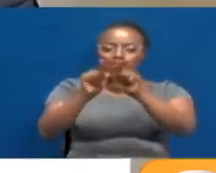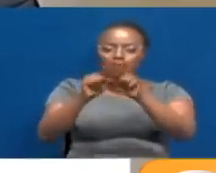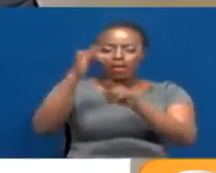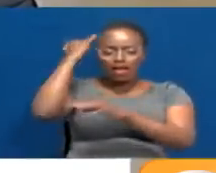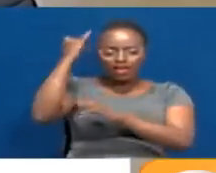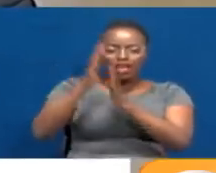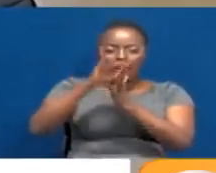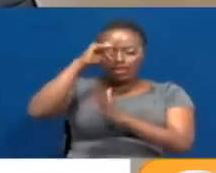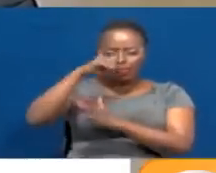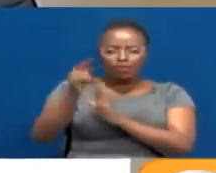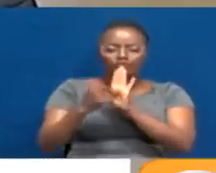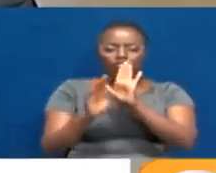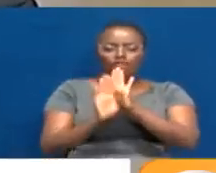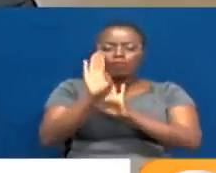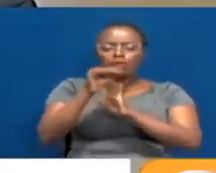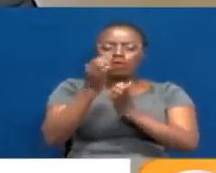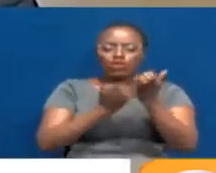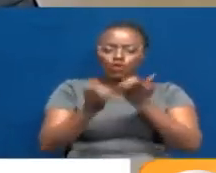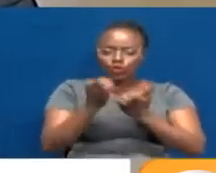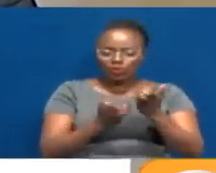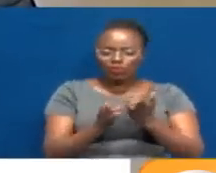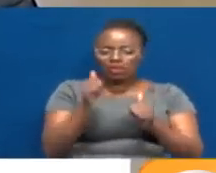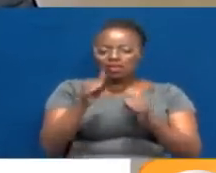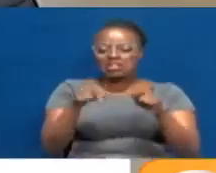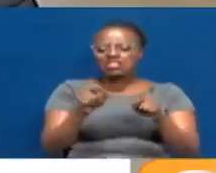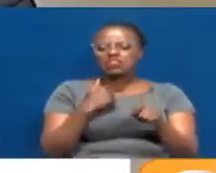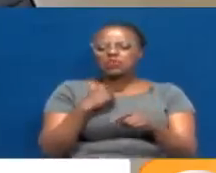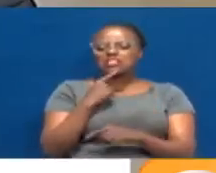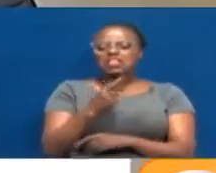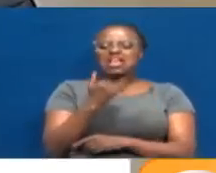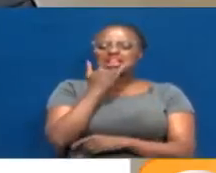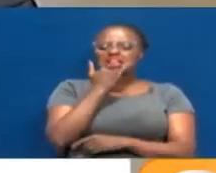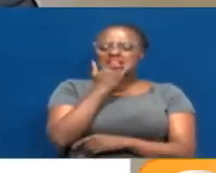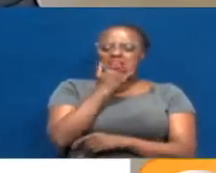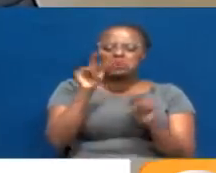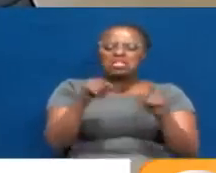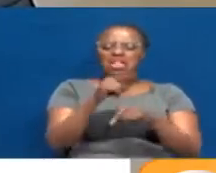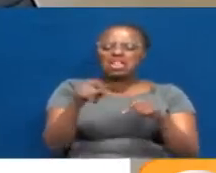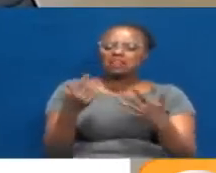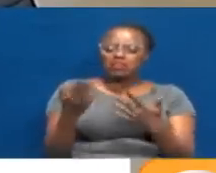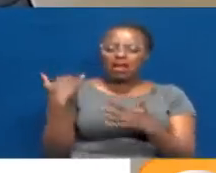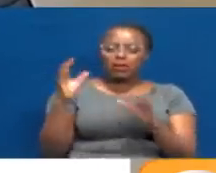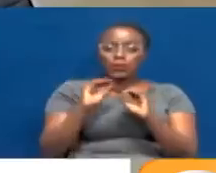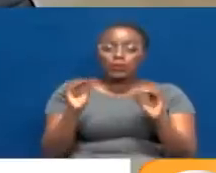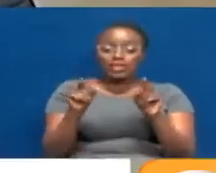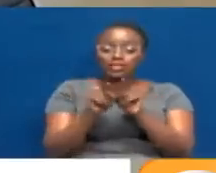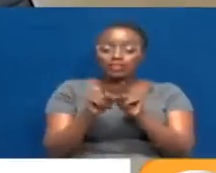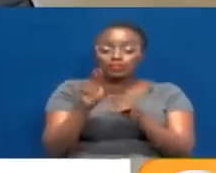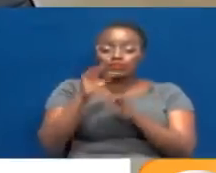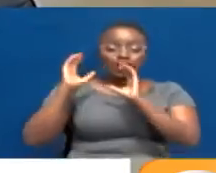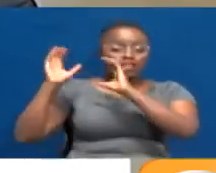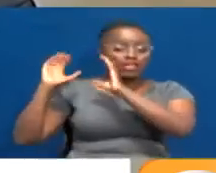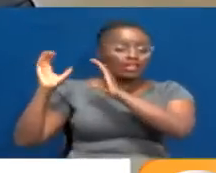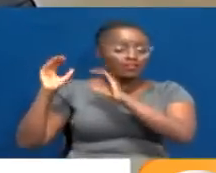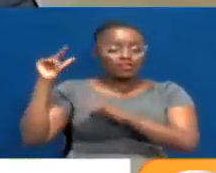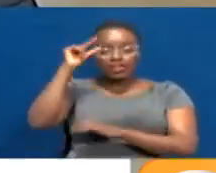and policies such as bottom-up economic model that he was demonizing not so long ago. The same principle applies to Kilifi Governor